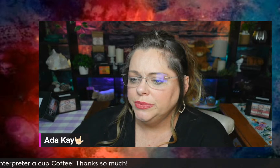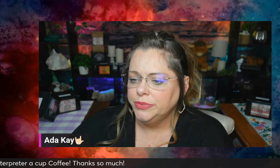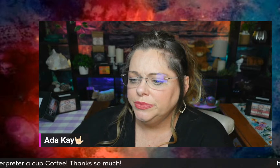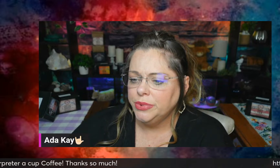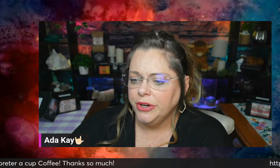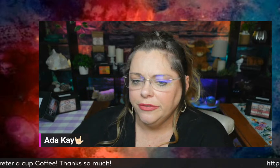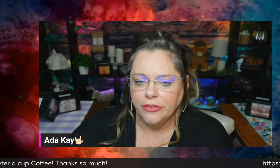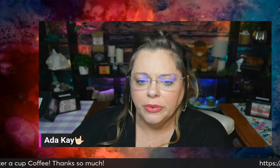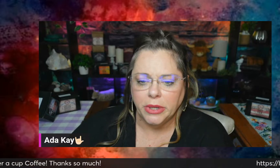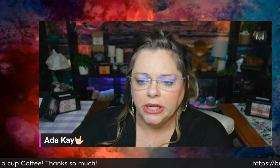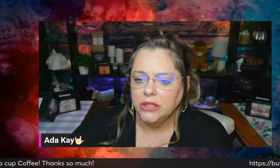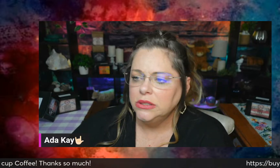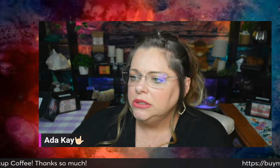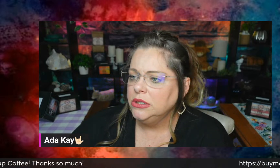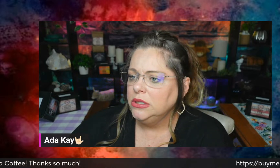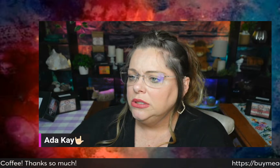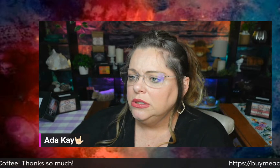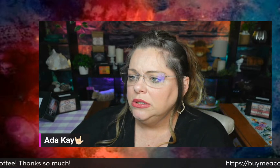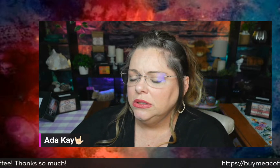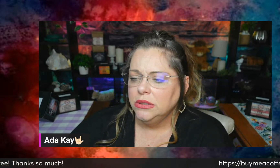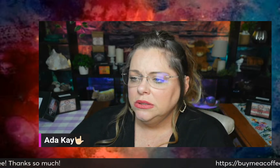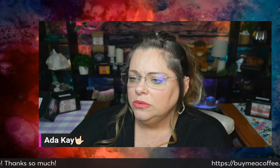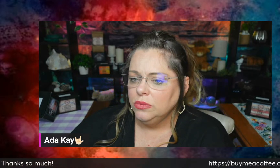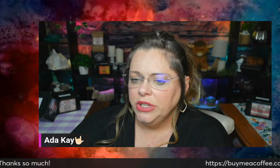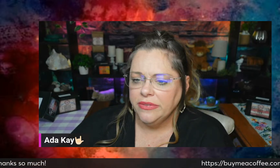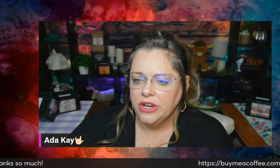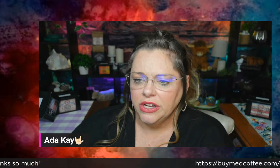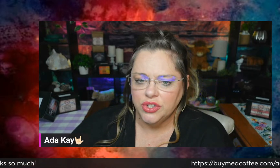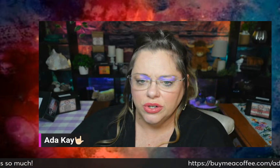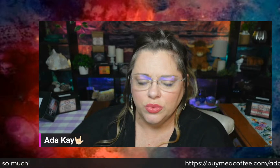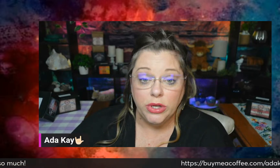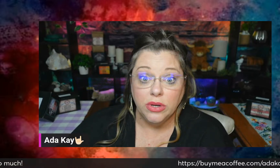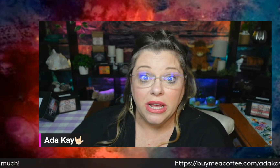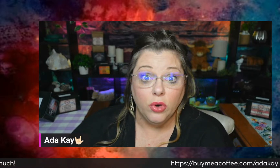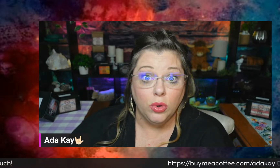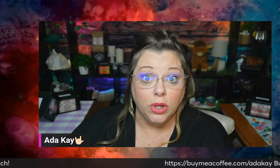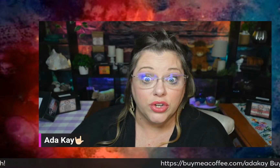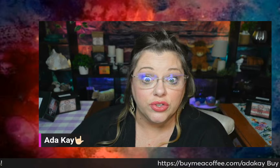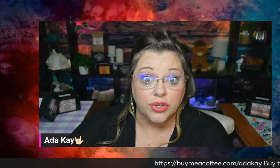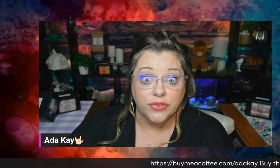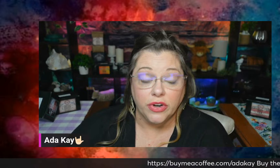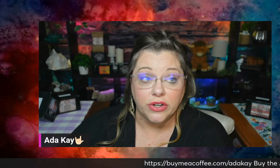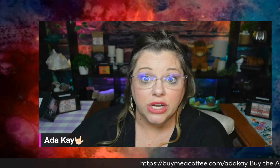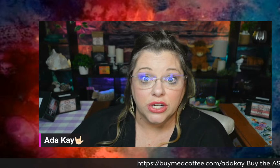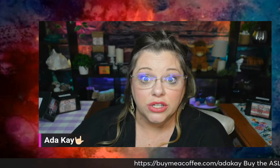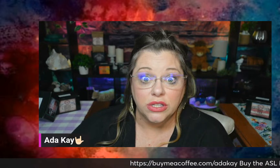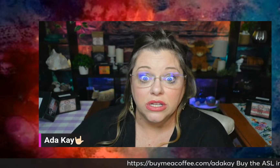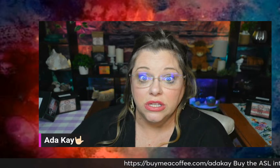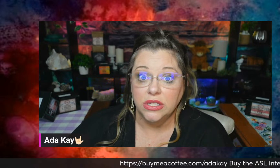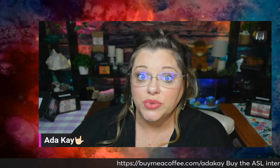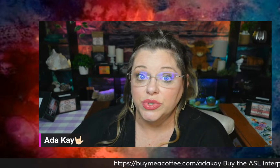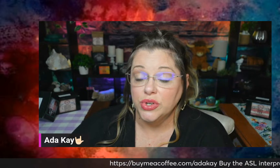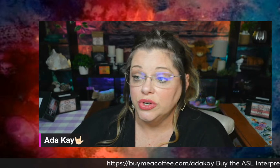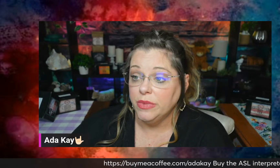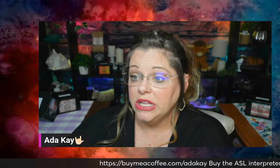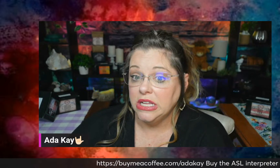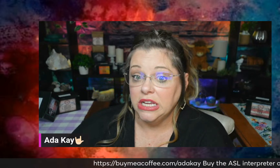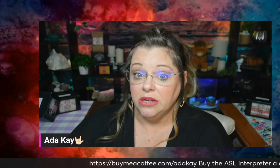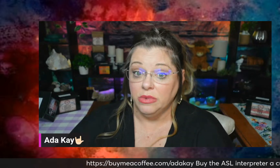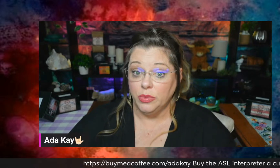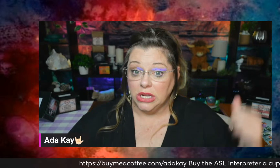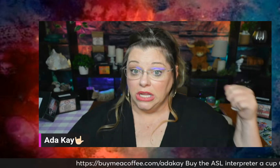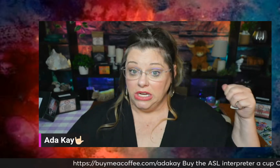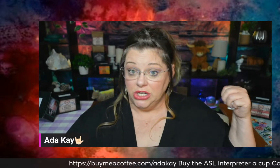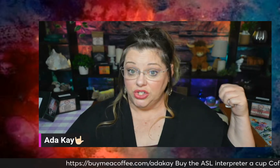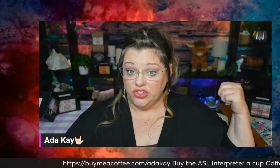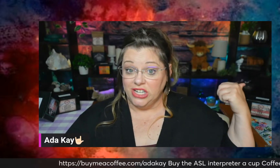So pray for everybody. We haven't had we don't have a whole lot of structure fires, actually. I think this was started by that lightning.